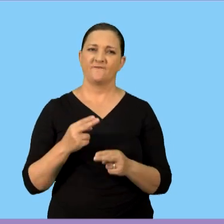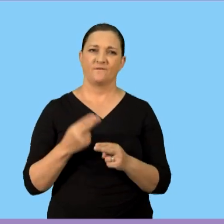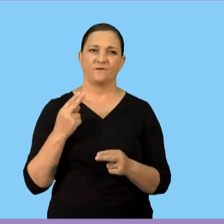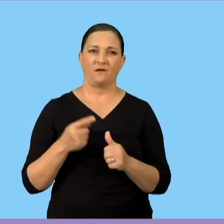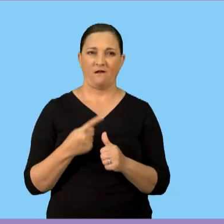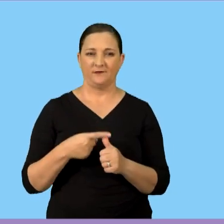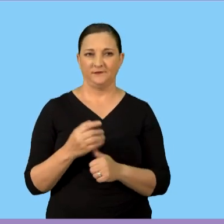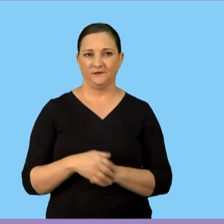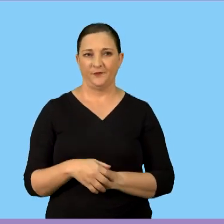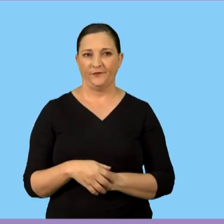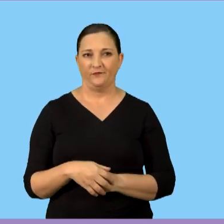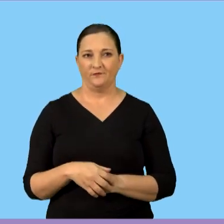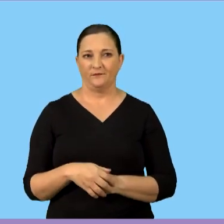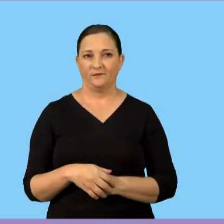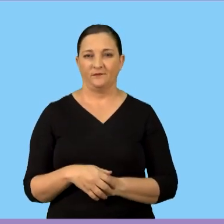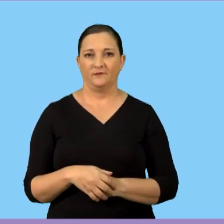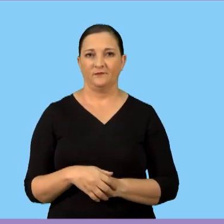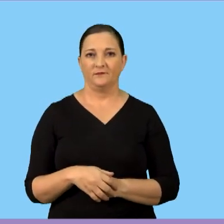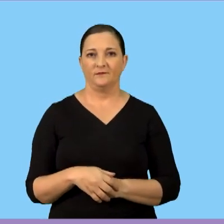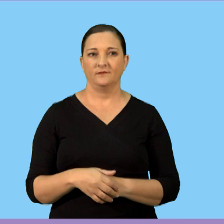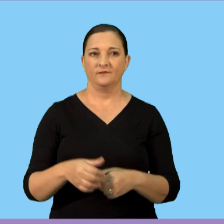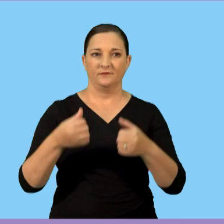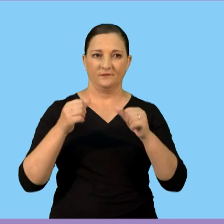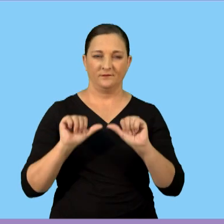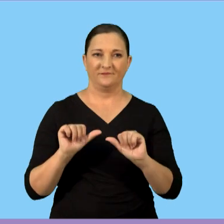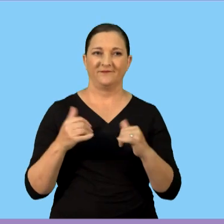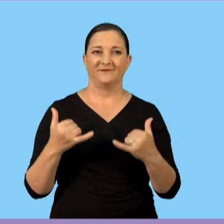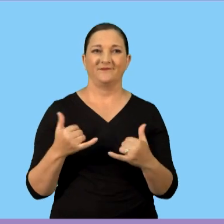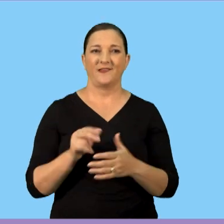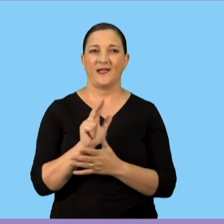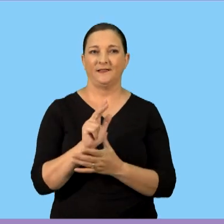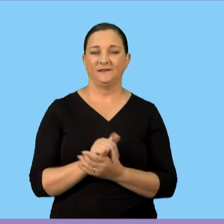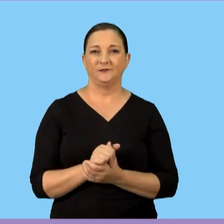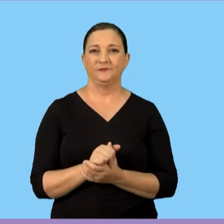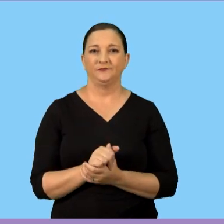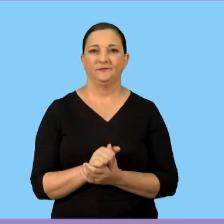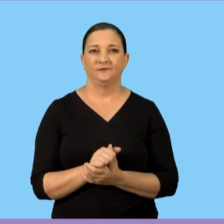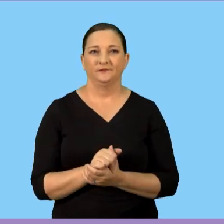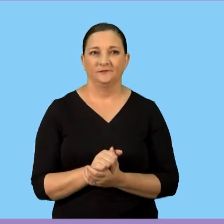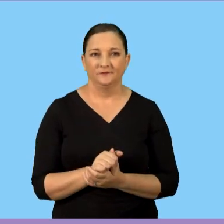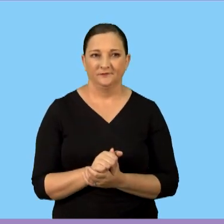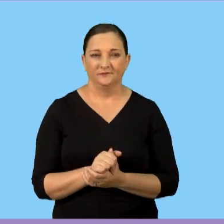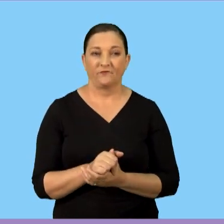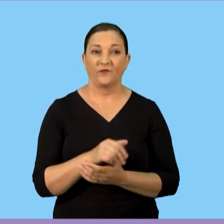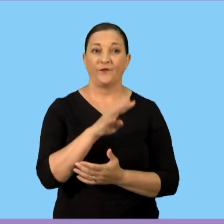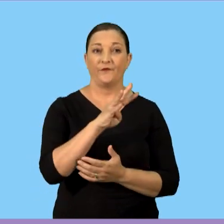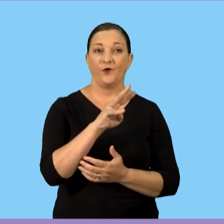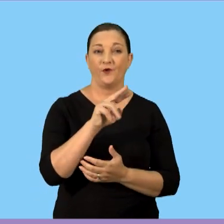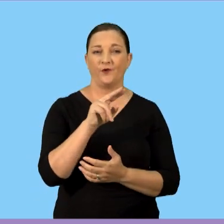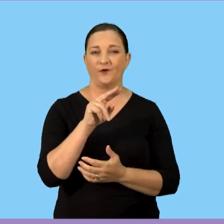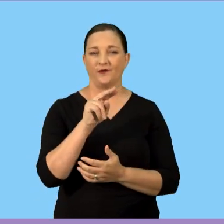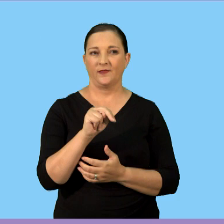And that is our final answer. Let's go on to number 8. We are going to say here, or we have